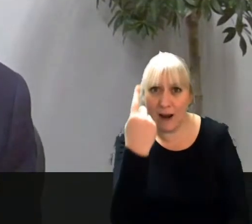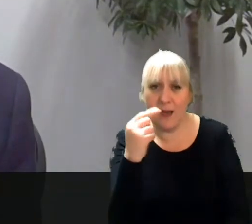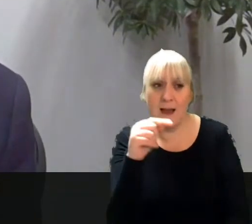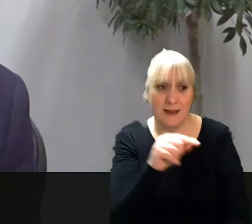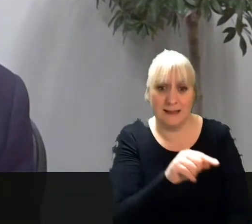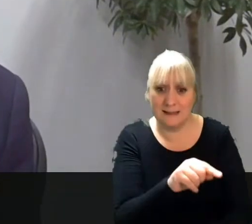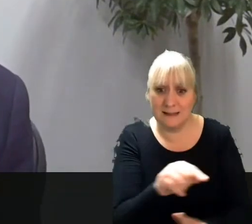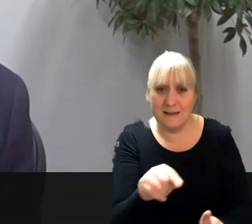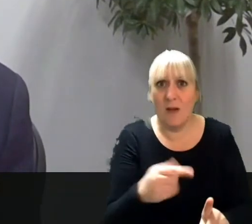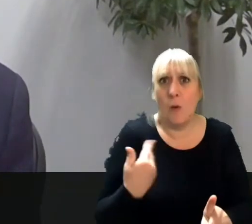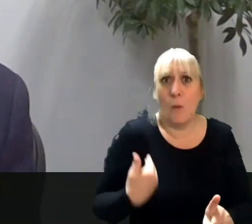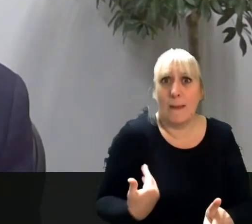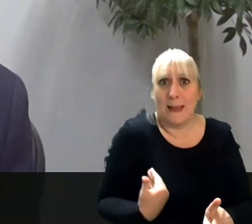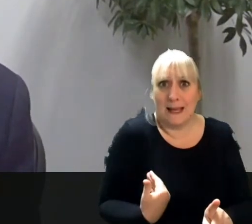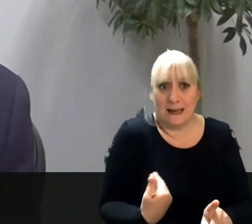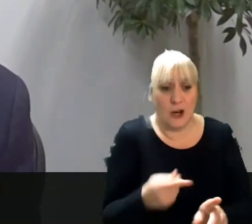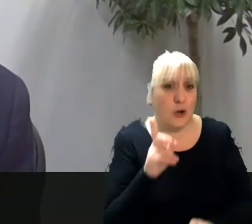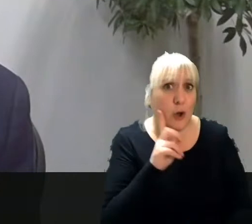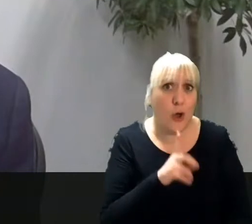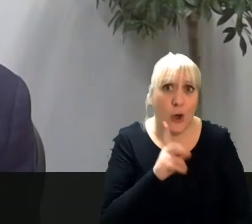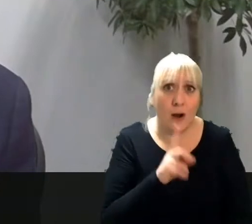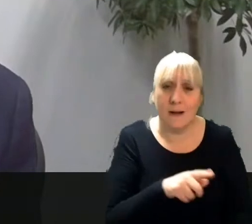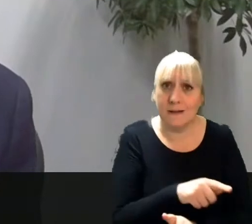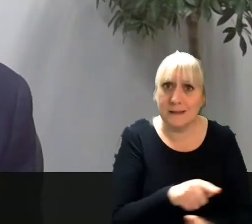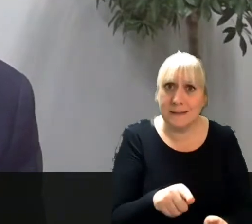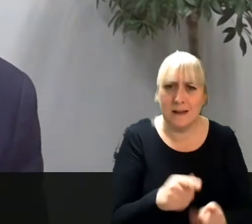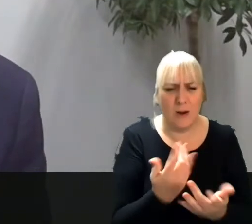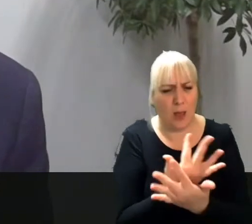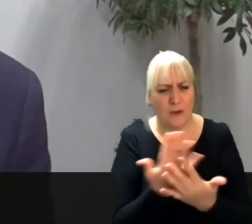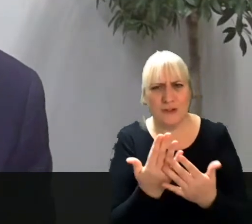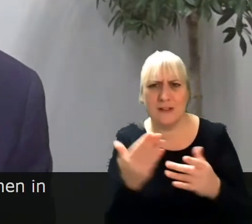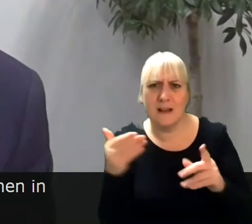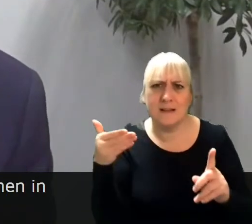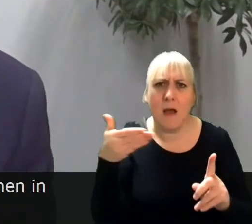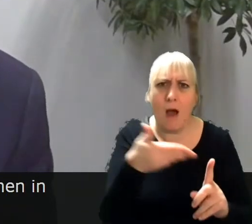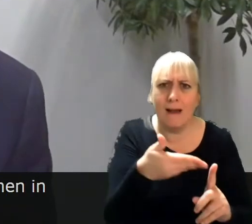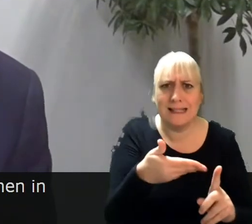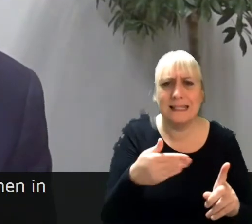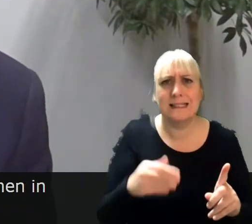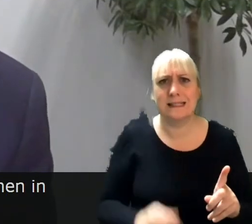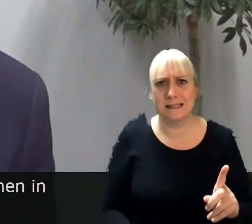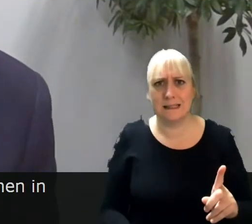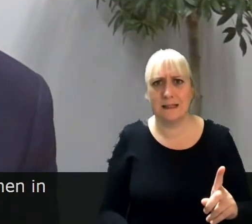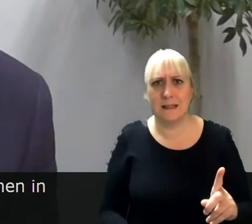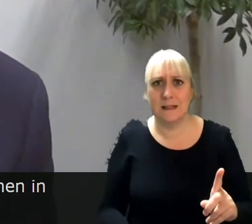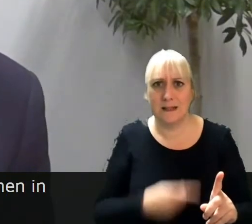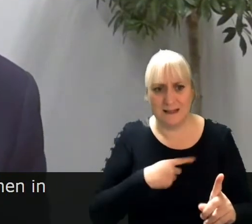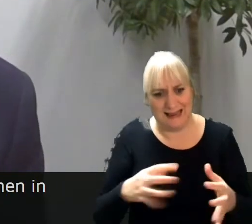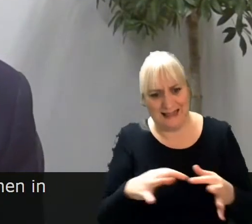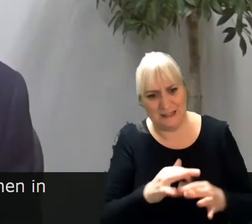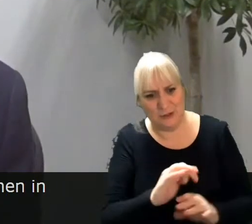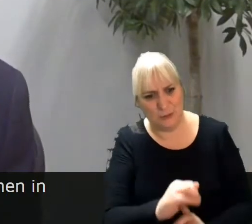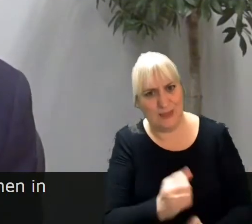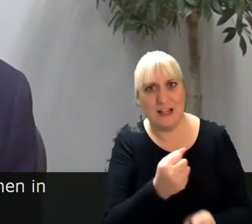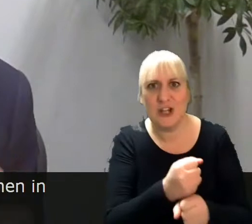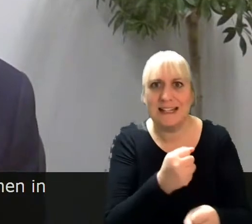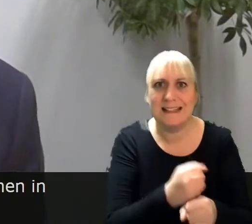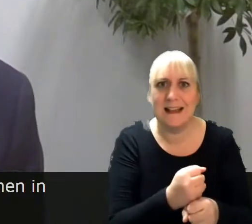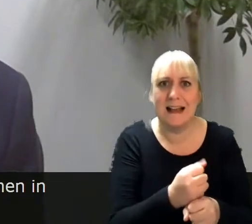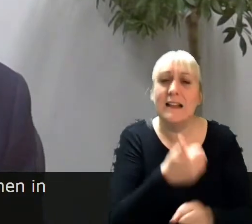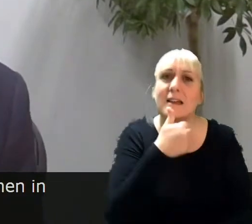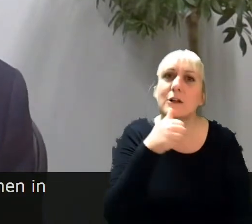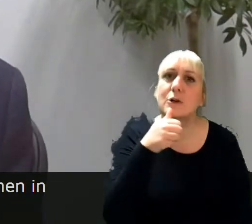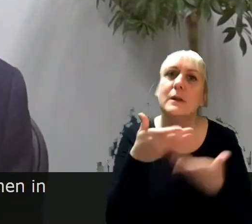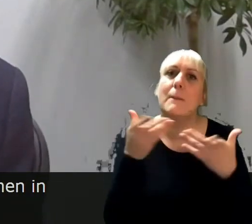women in particular and girls, that many are targeted primarily because of their gender, when they use public transport, when they go about